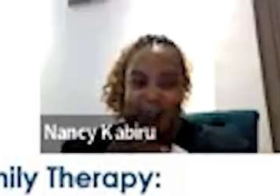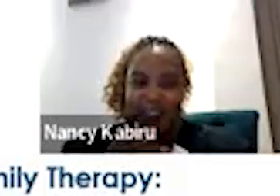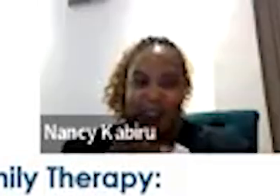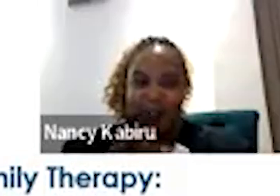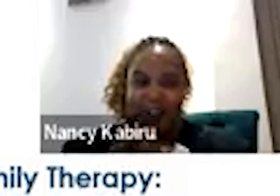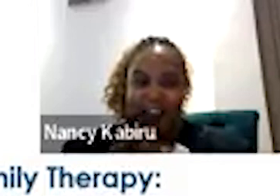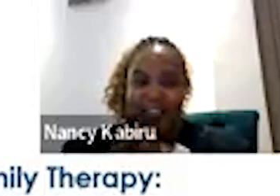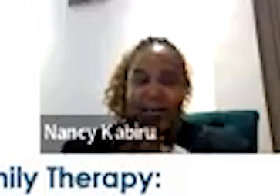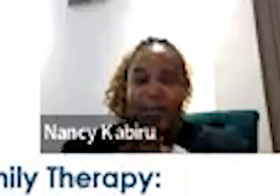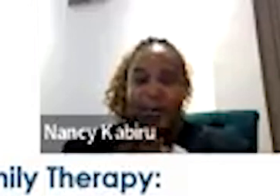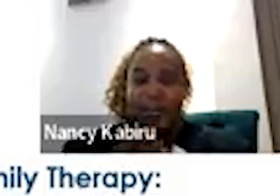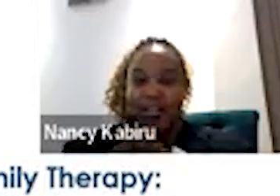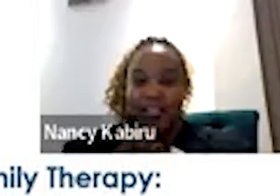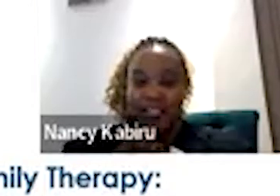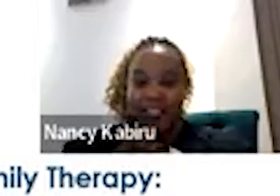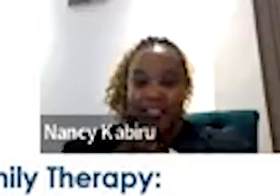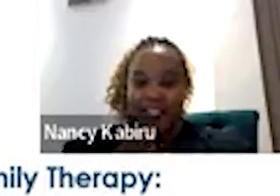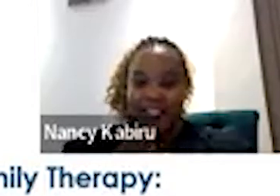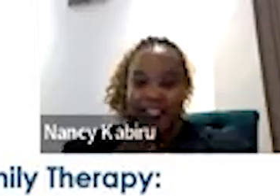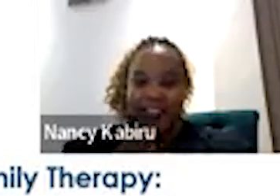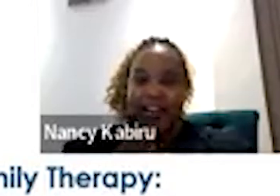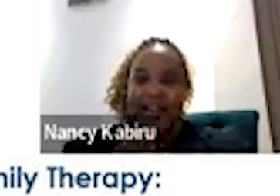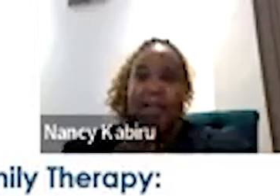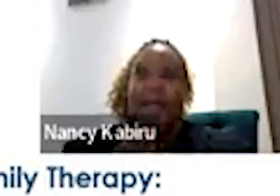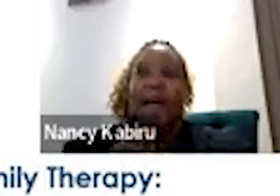Wow, because employers are broad,